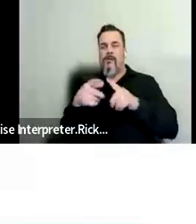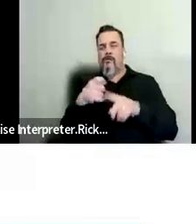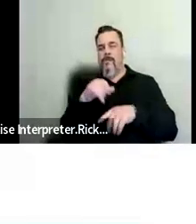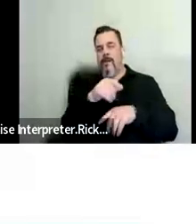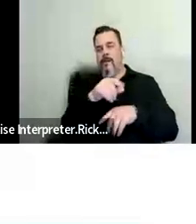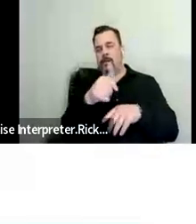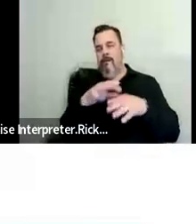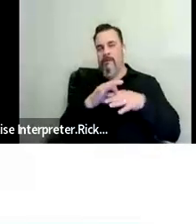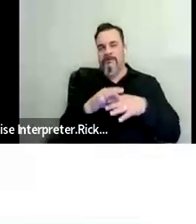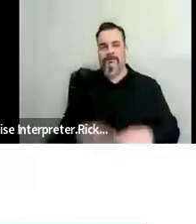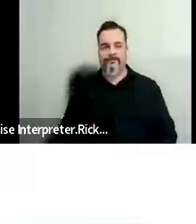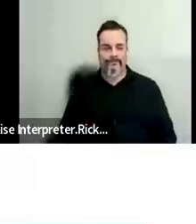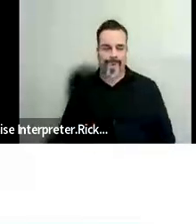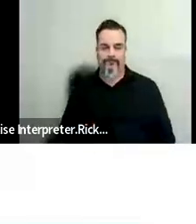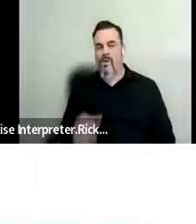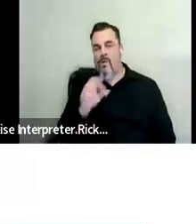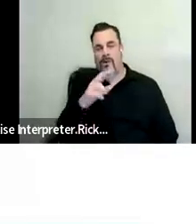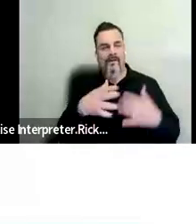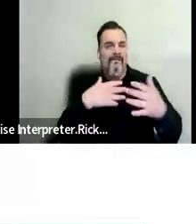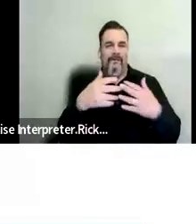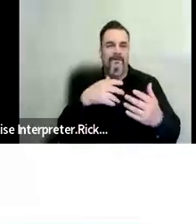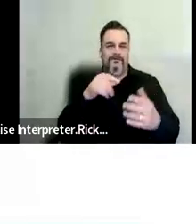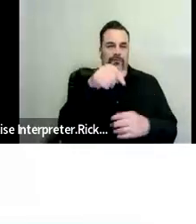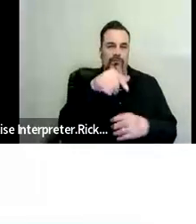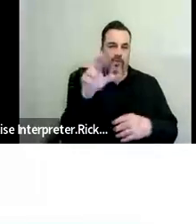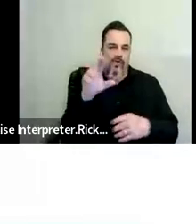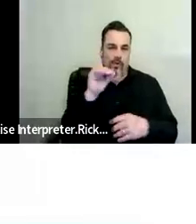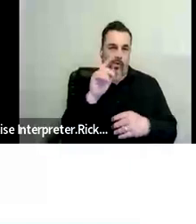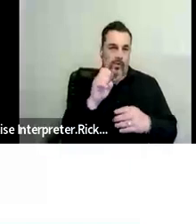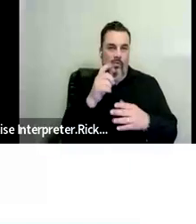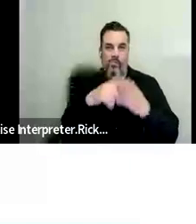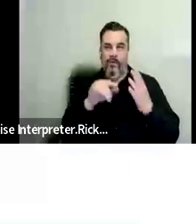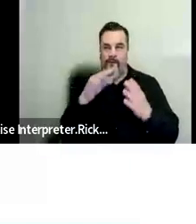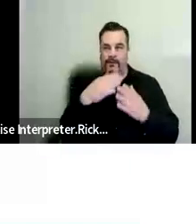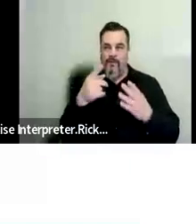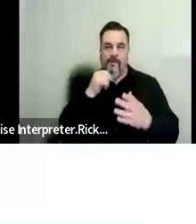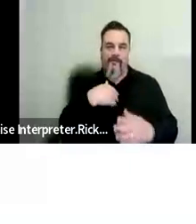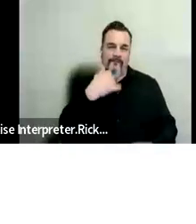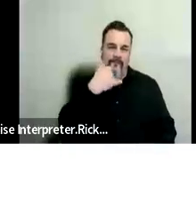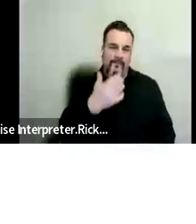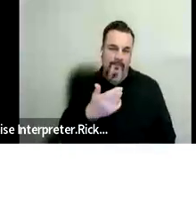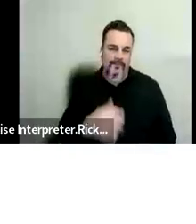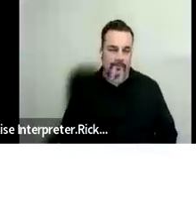contexts. Or, even just a QR code, because what if someone doesn't have a phone?